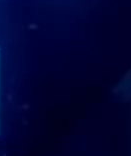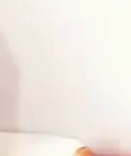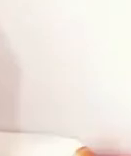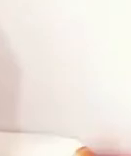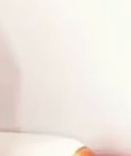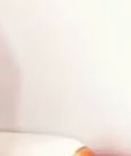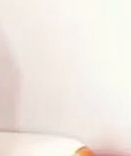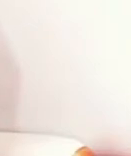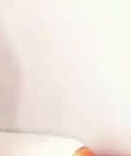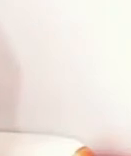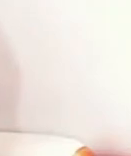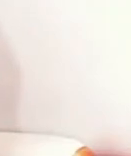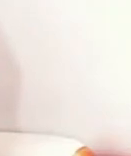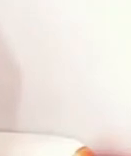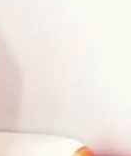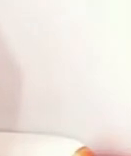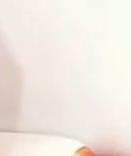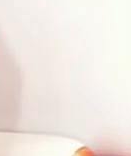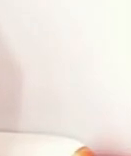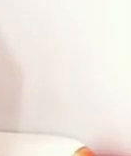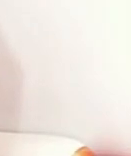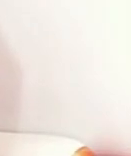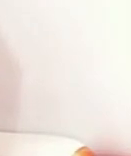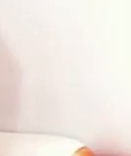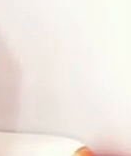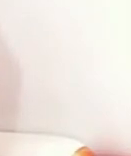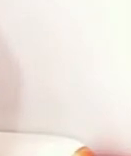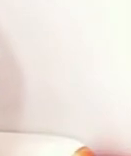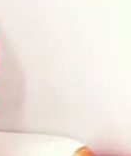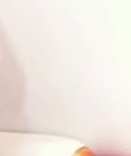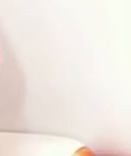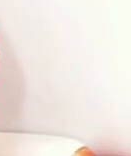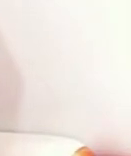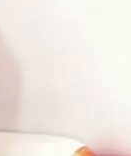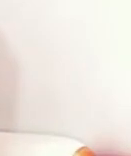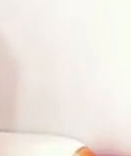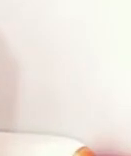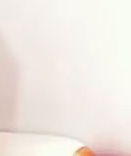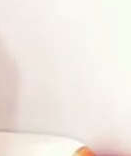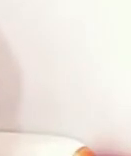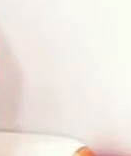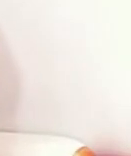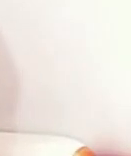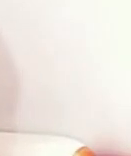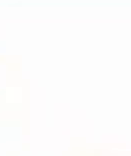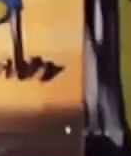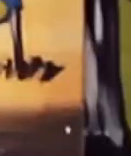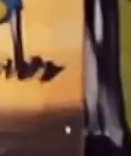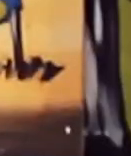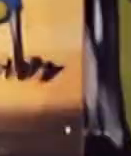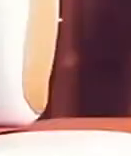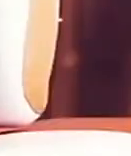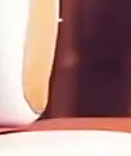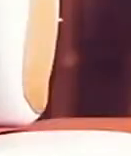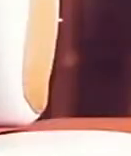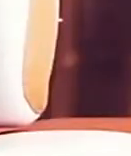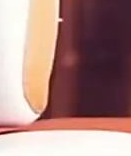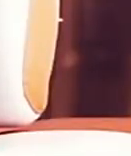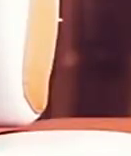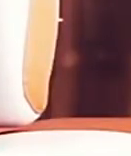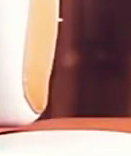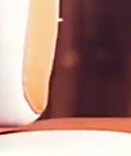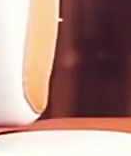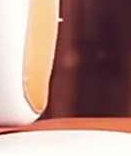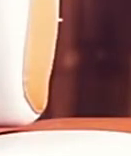professionals, psychosocial support group for mothers who are going through the journey of motherhood for all mothers. Nanzi phila ube inhombi